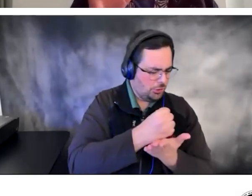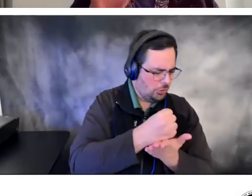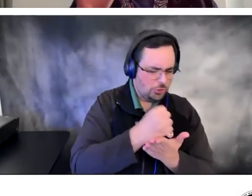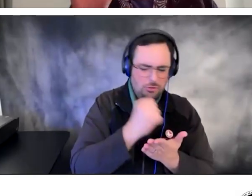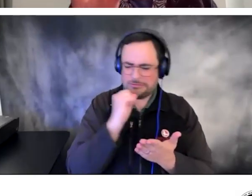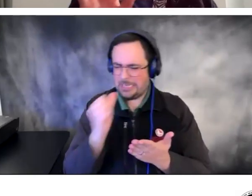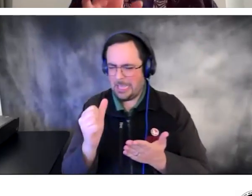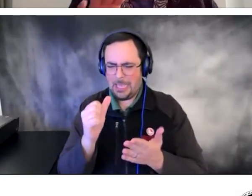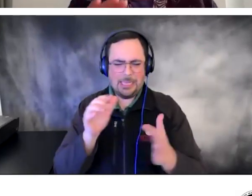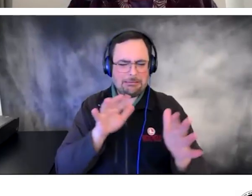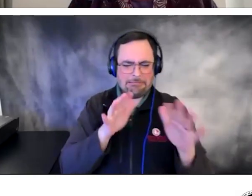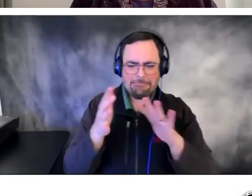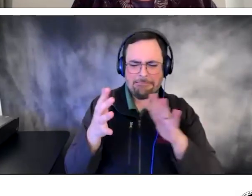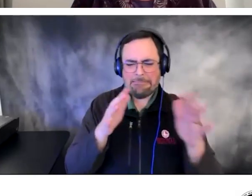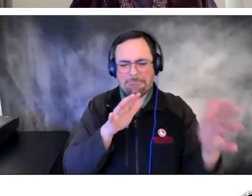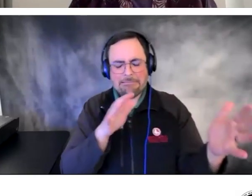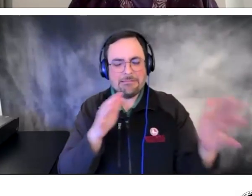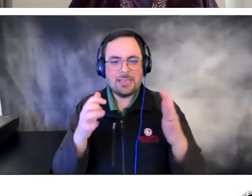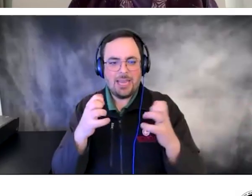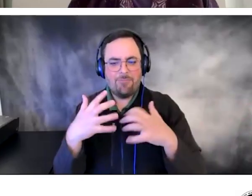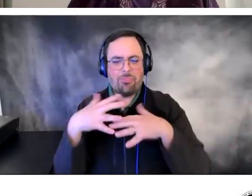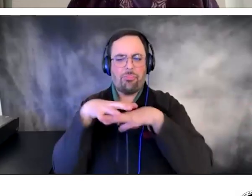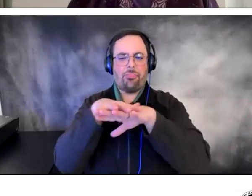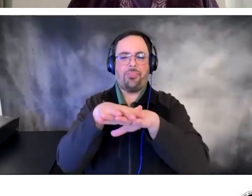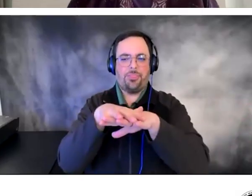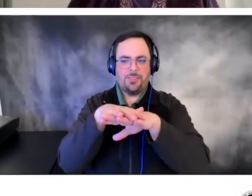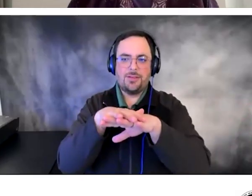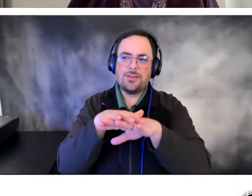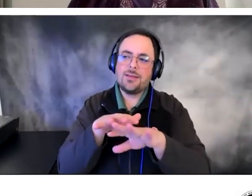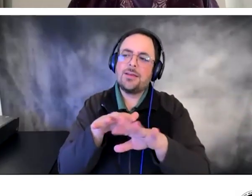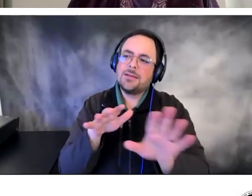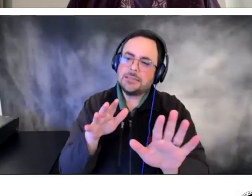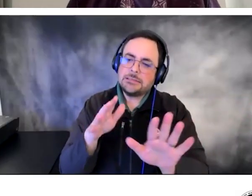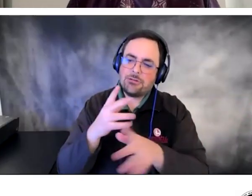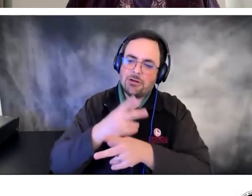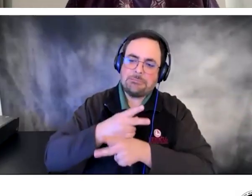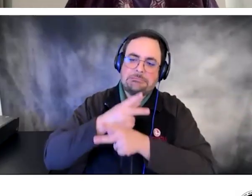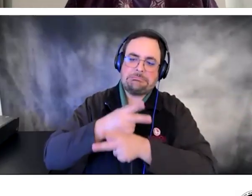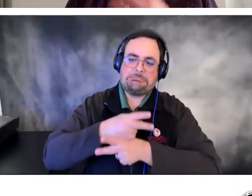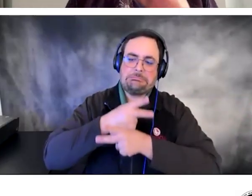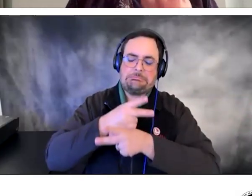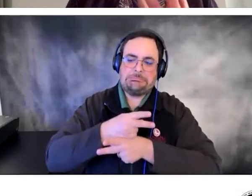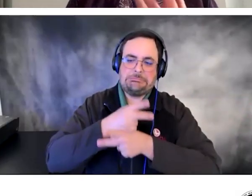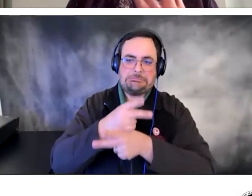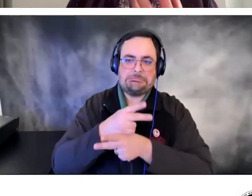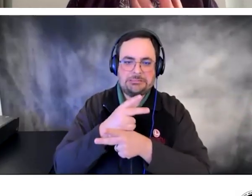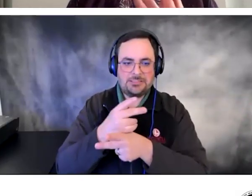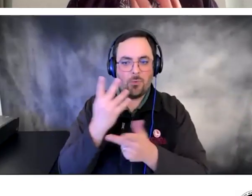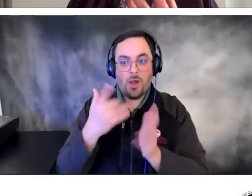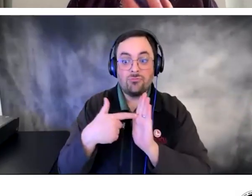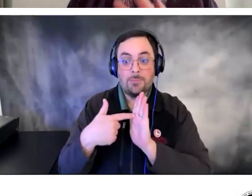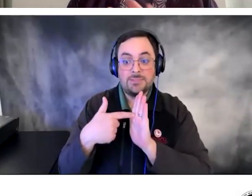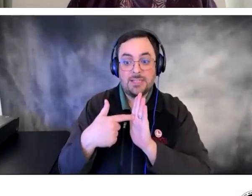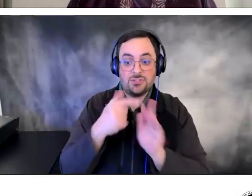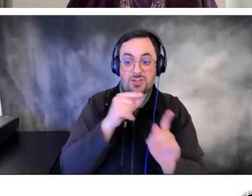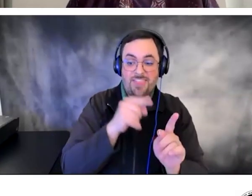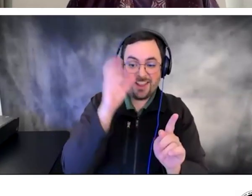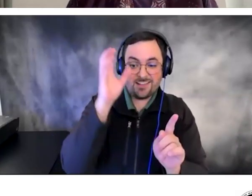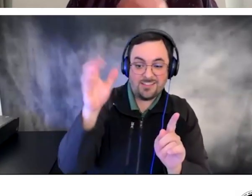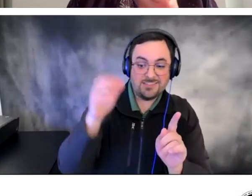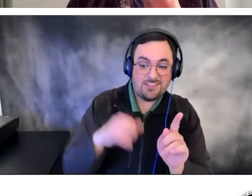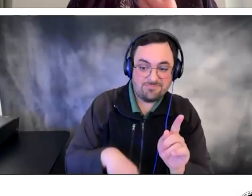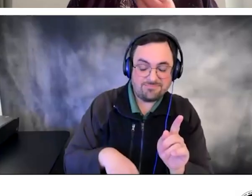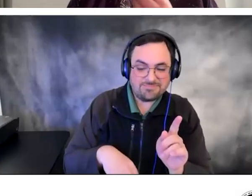what's the object. It kind of morphs together. So you do want to watch the quality of the tactile